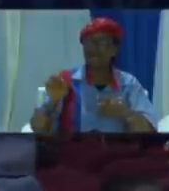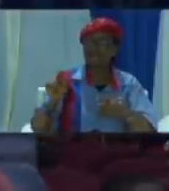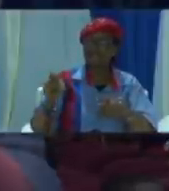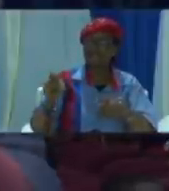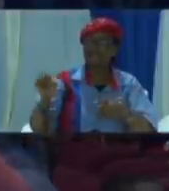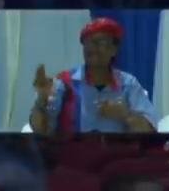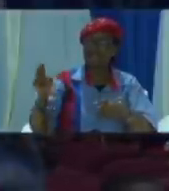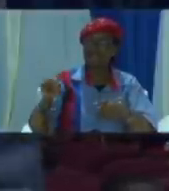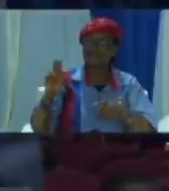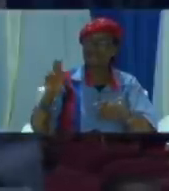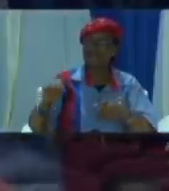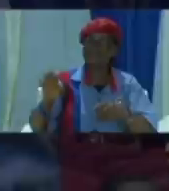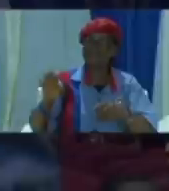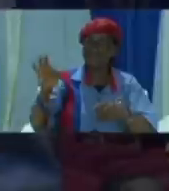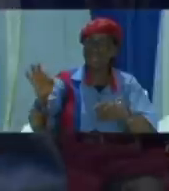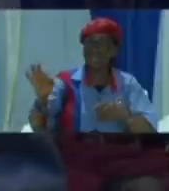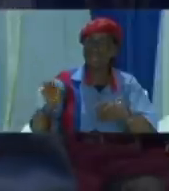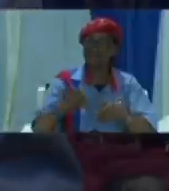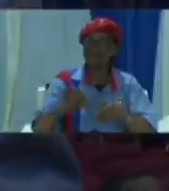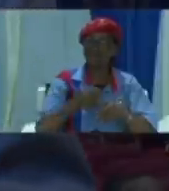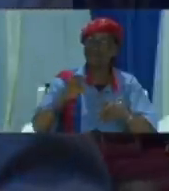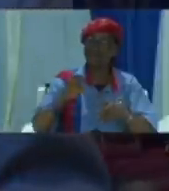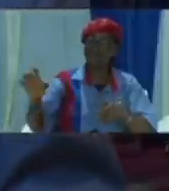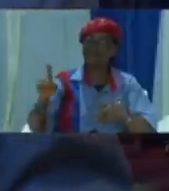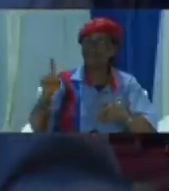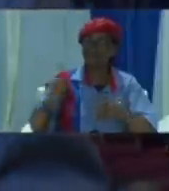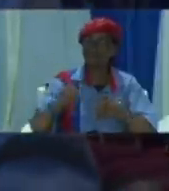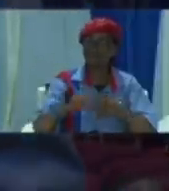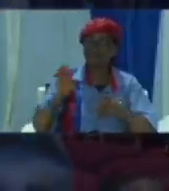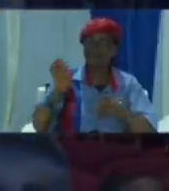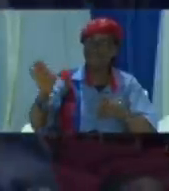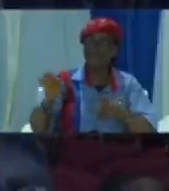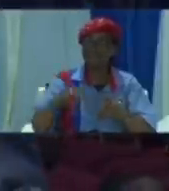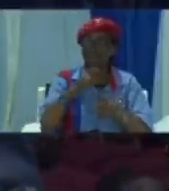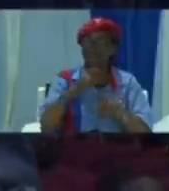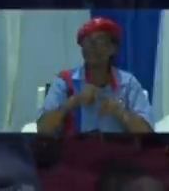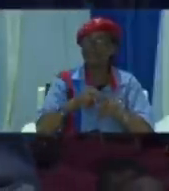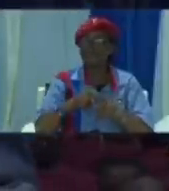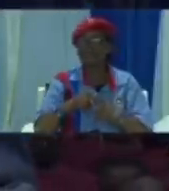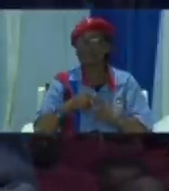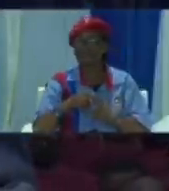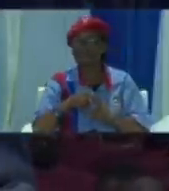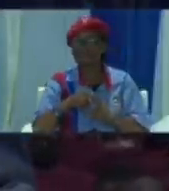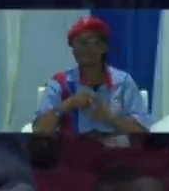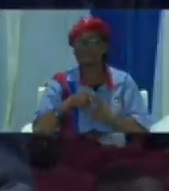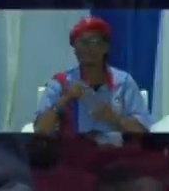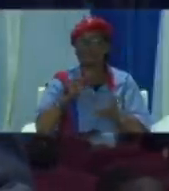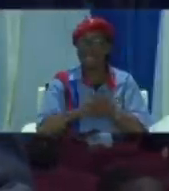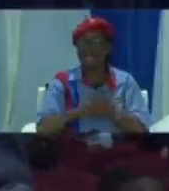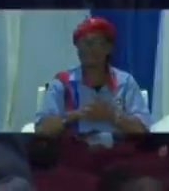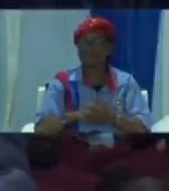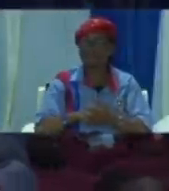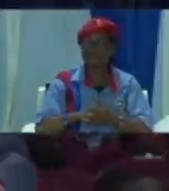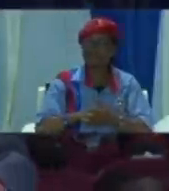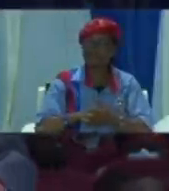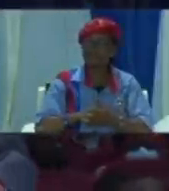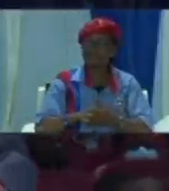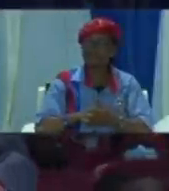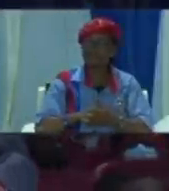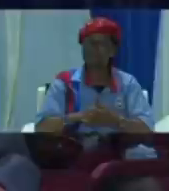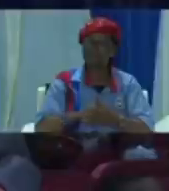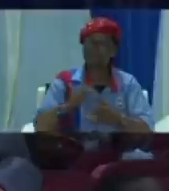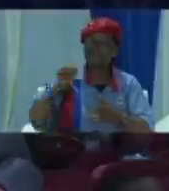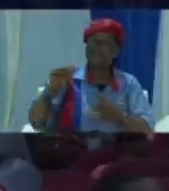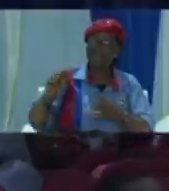Genesis 39. From verse 1 to 9. That is a kinesis question. When that agent of the